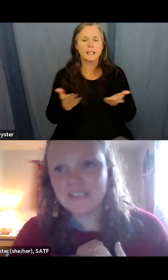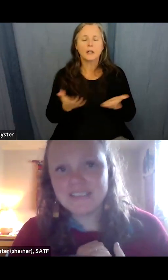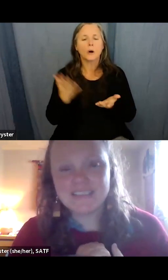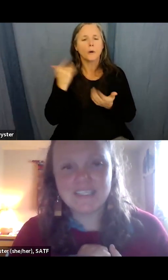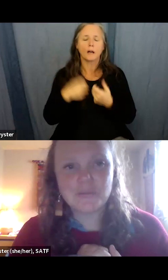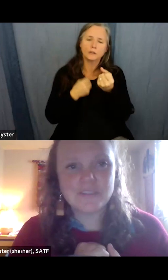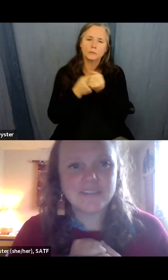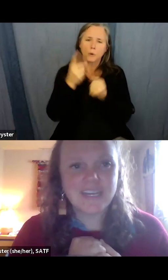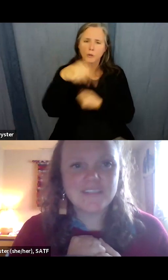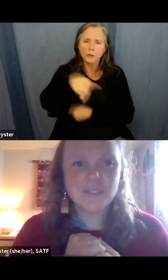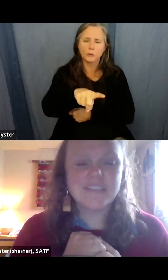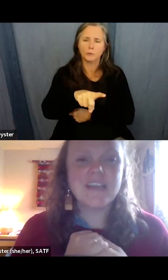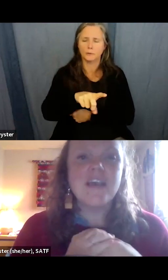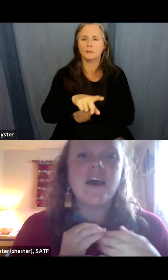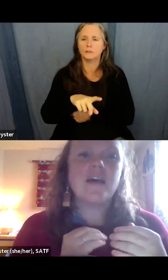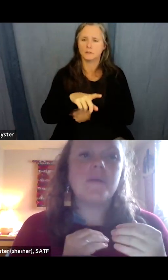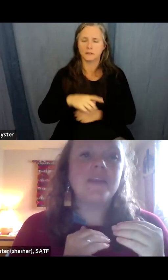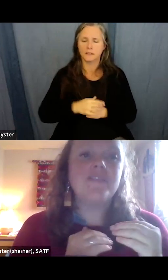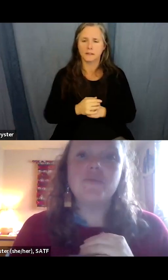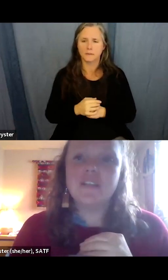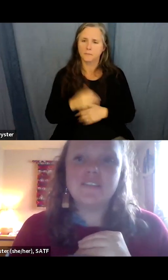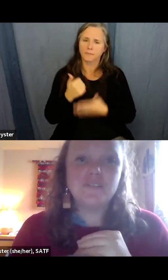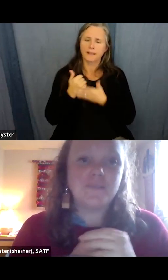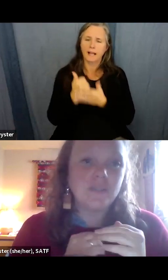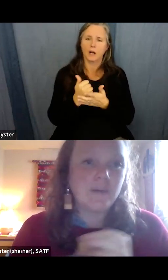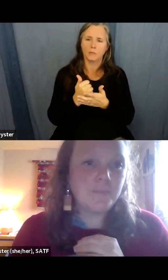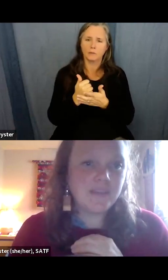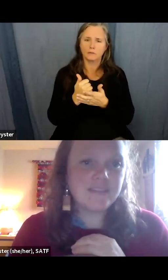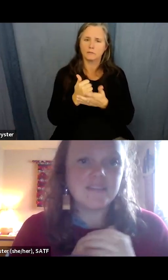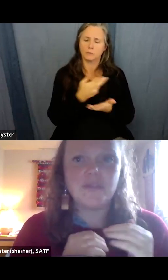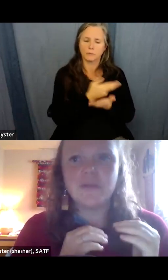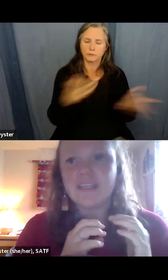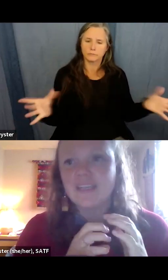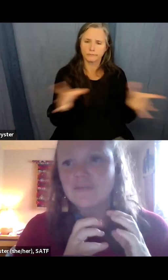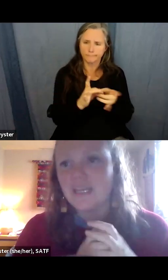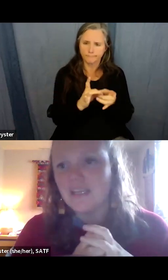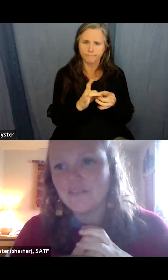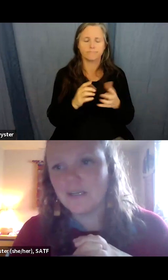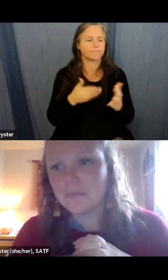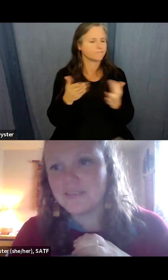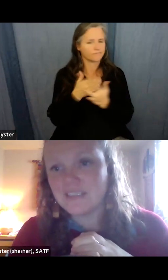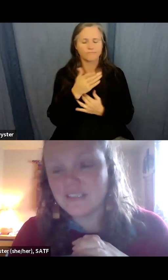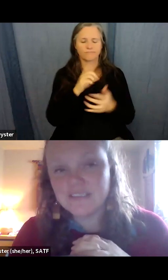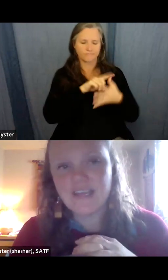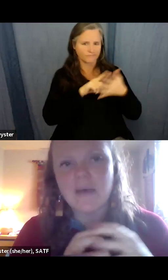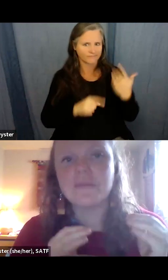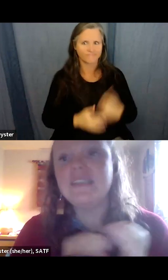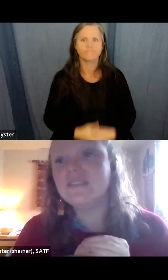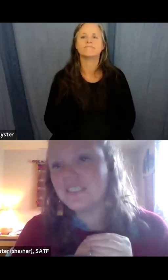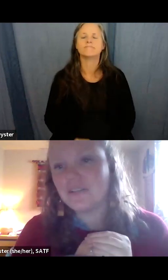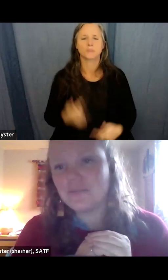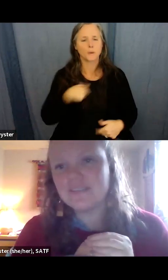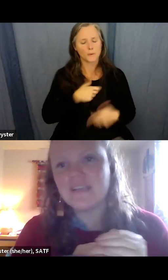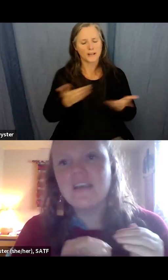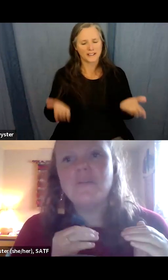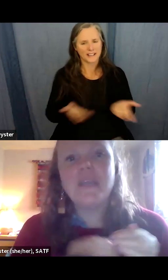email address at the Sexual Assault Task Force. If you want to follow up with us, if you want to connect with any of our presenters, please